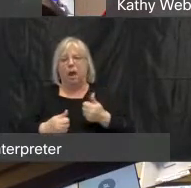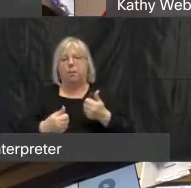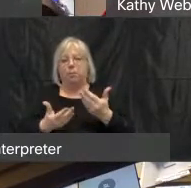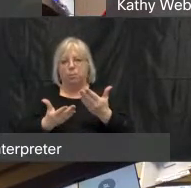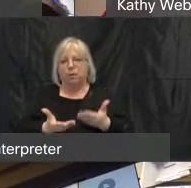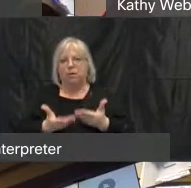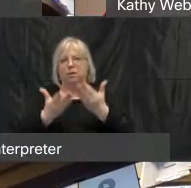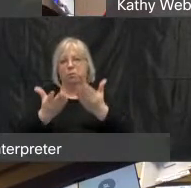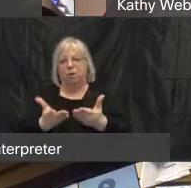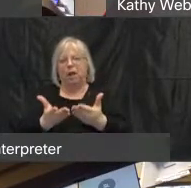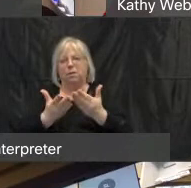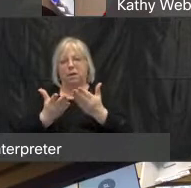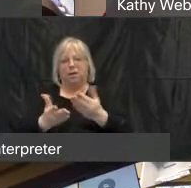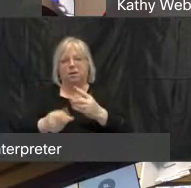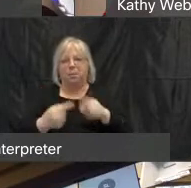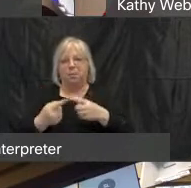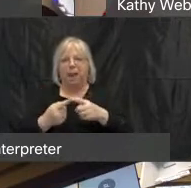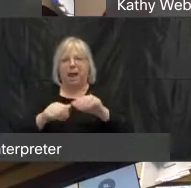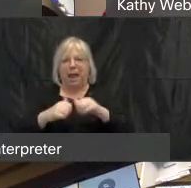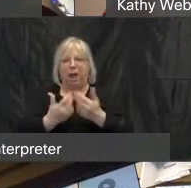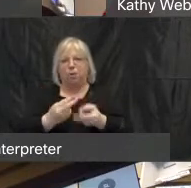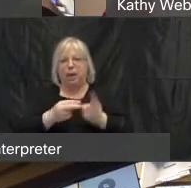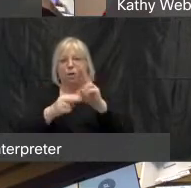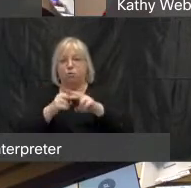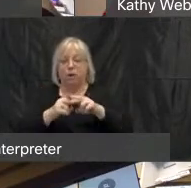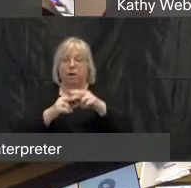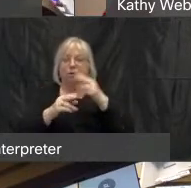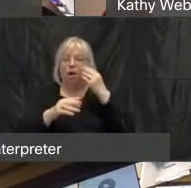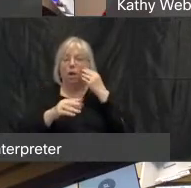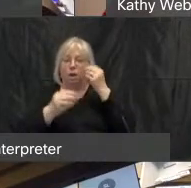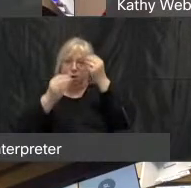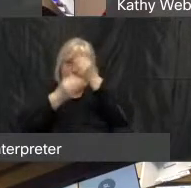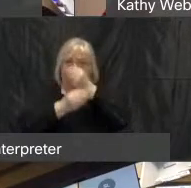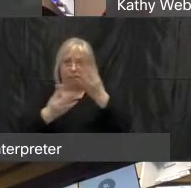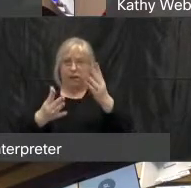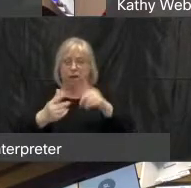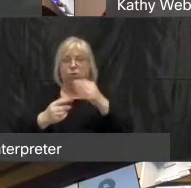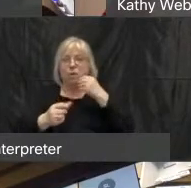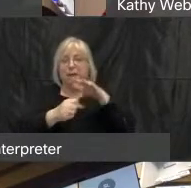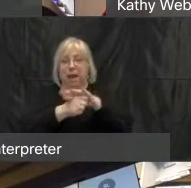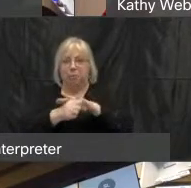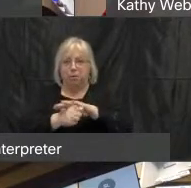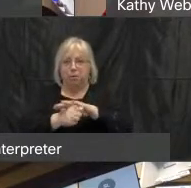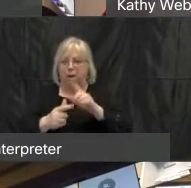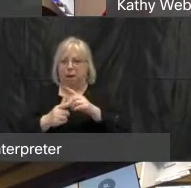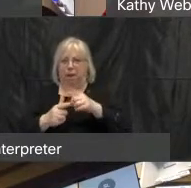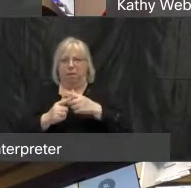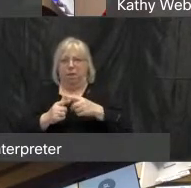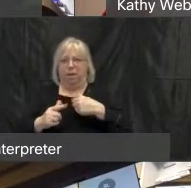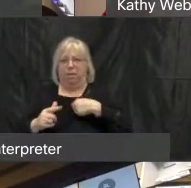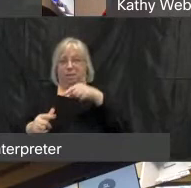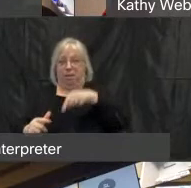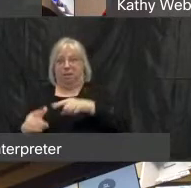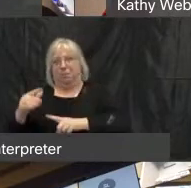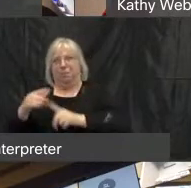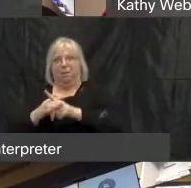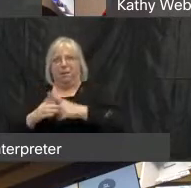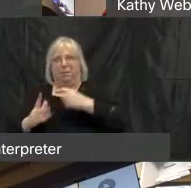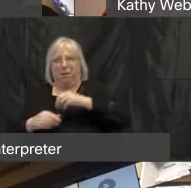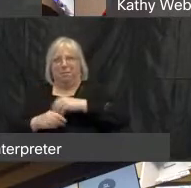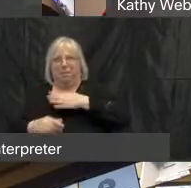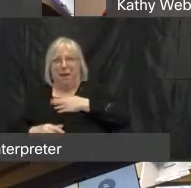to how to increase notification to the neighborhood. And then this pop up, and I didn't even know about it.